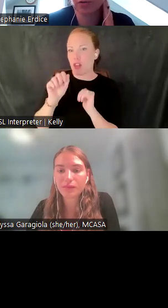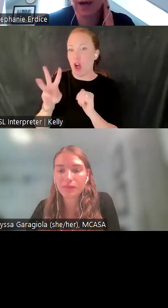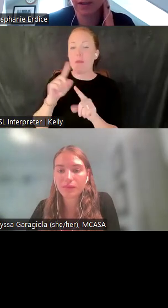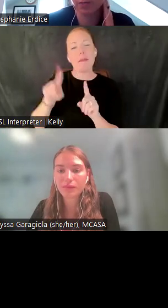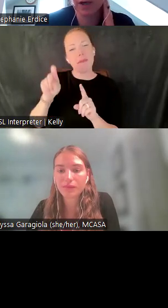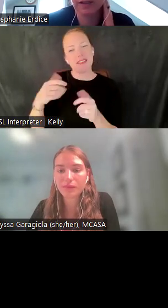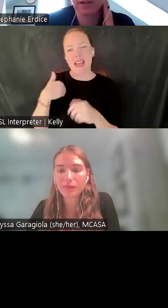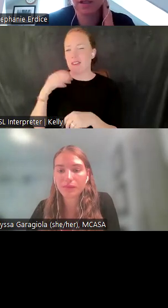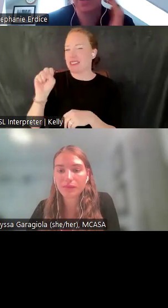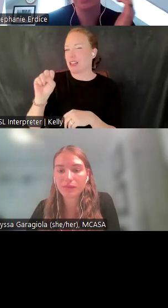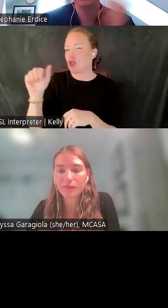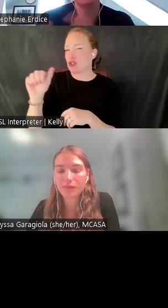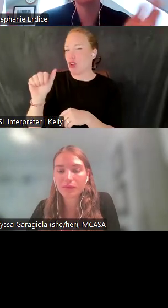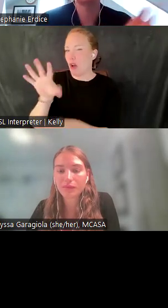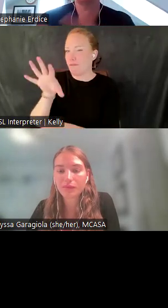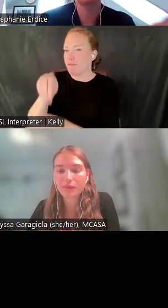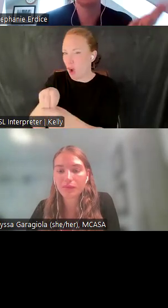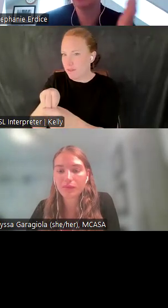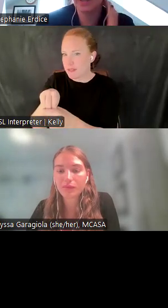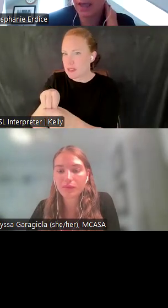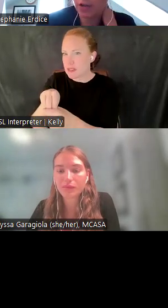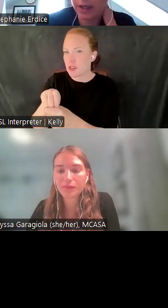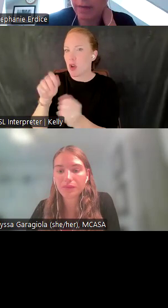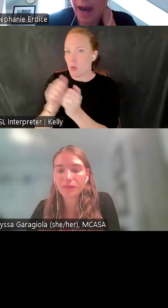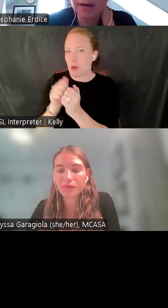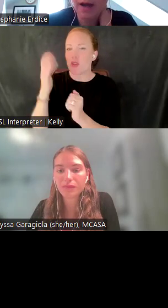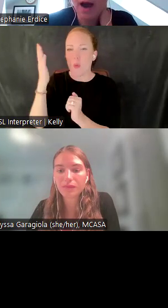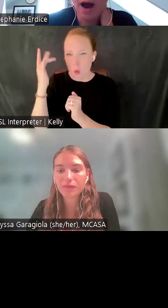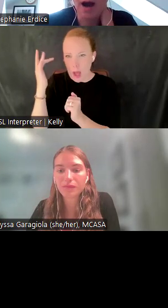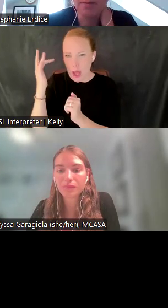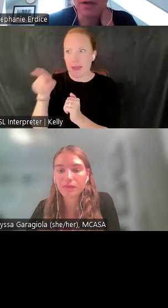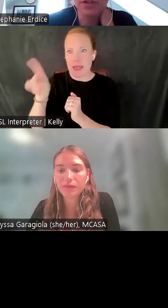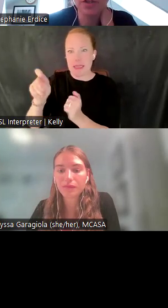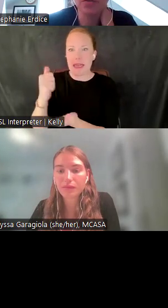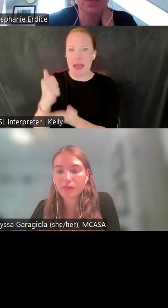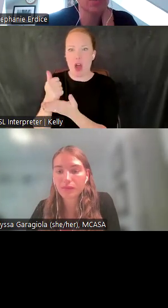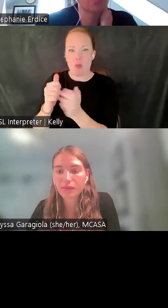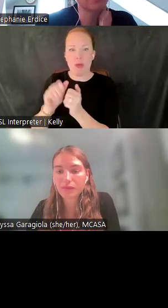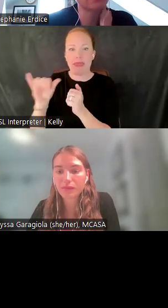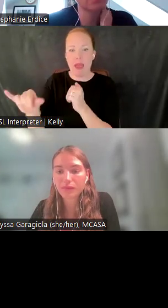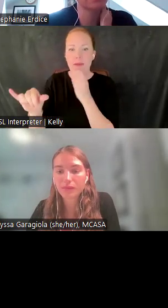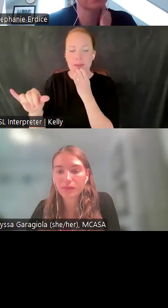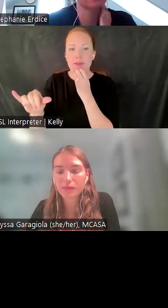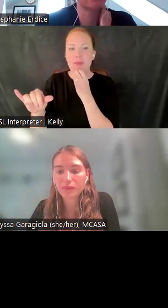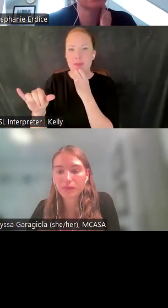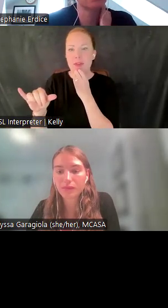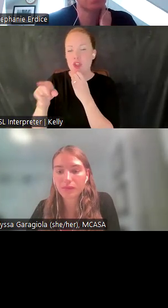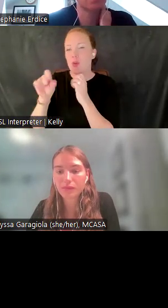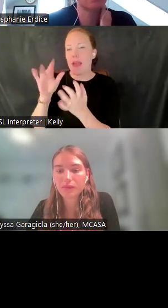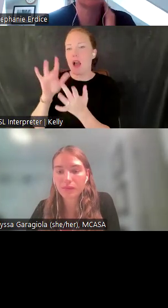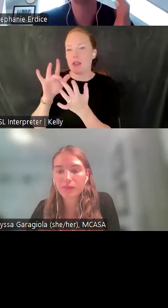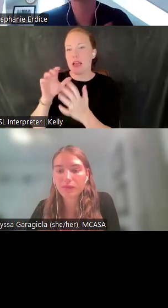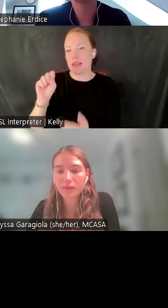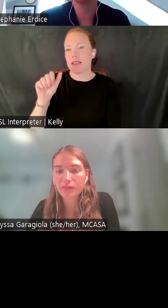assault or sexual violence present in why they would be engaging in that. So you can always contact